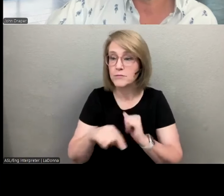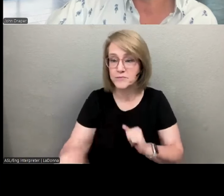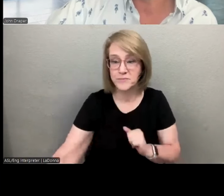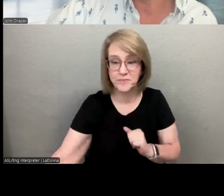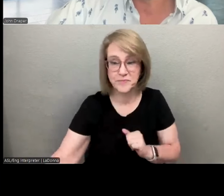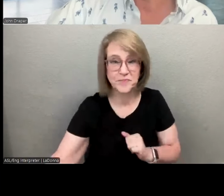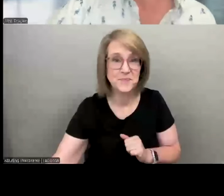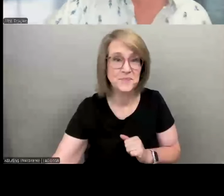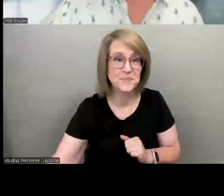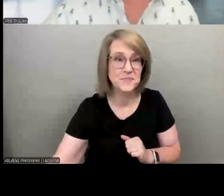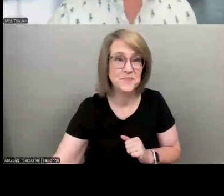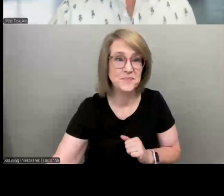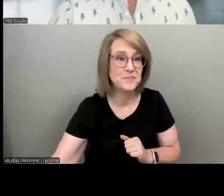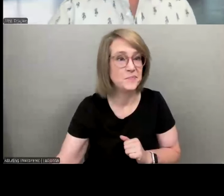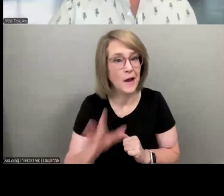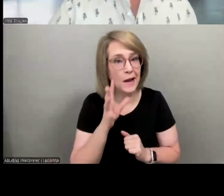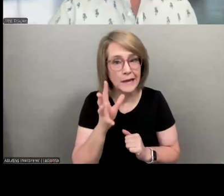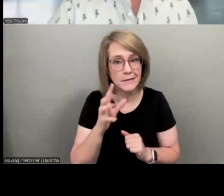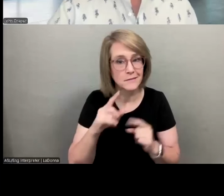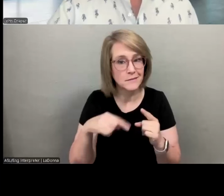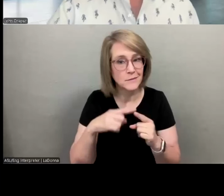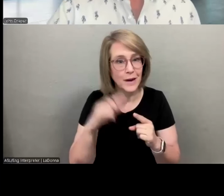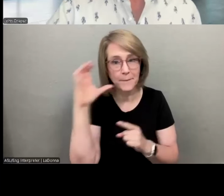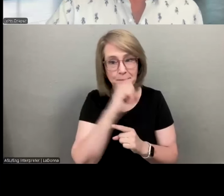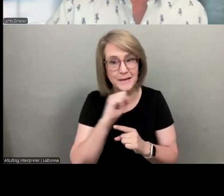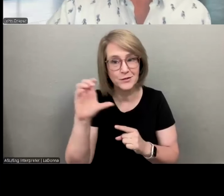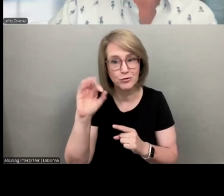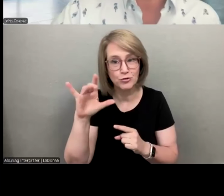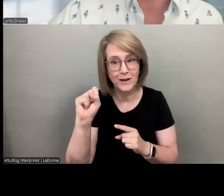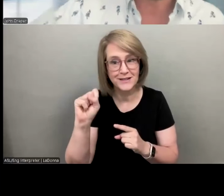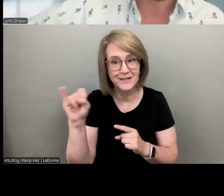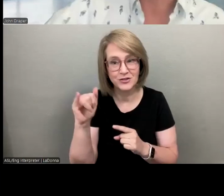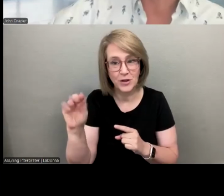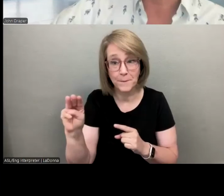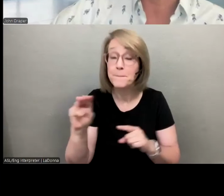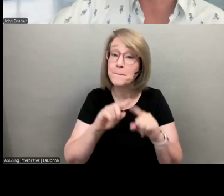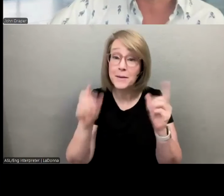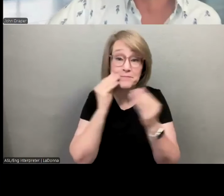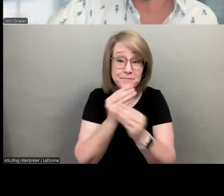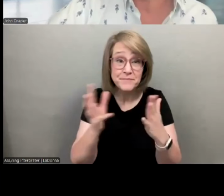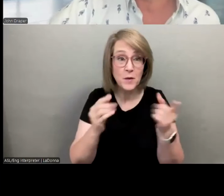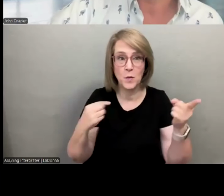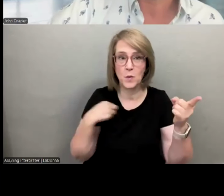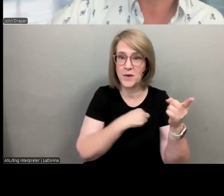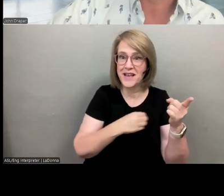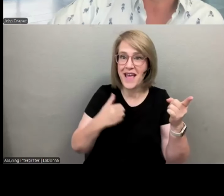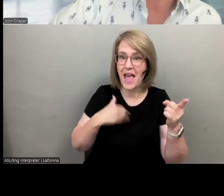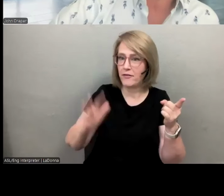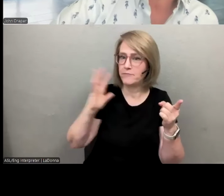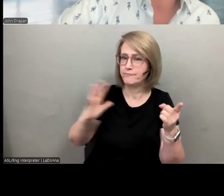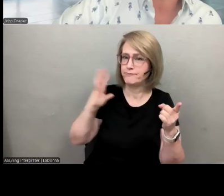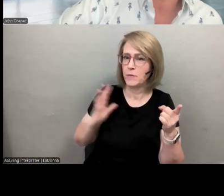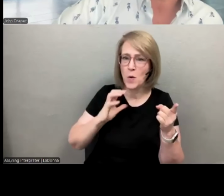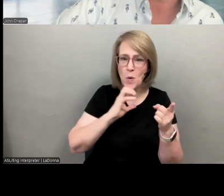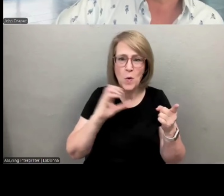to miss a Crisis Jam, but all the prior episodes are at your fingertips right here on the Jam site, where we can find an